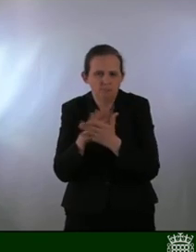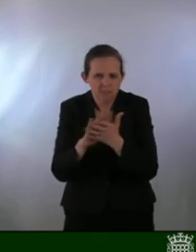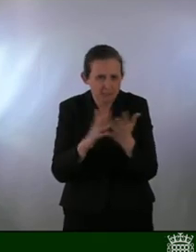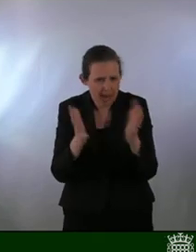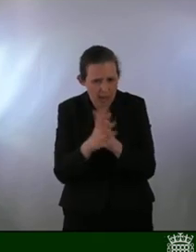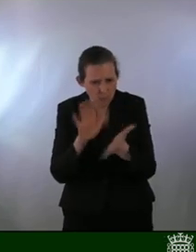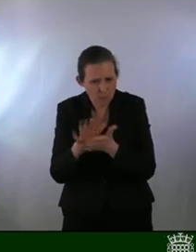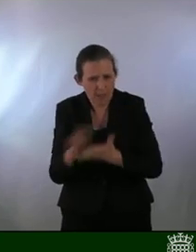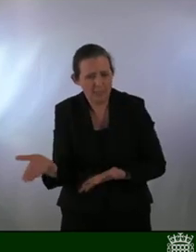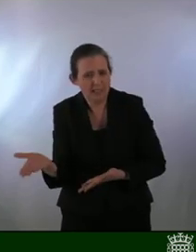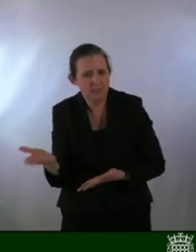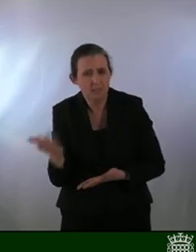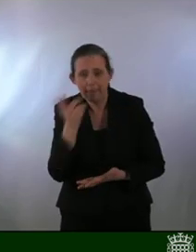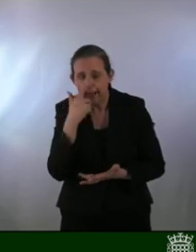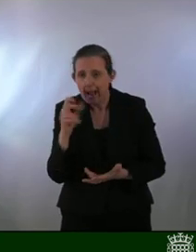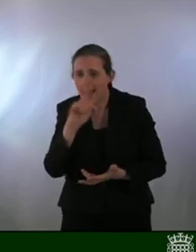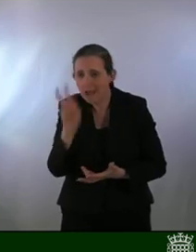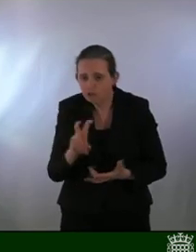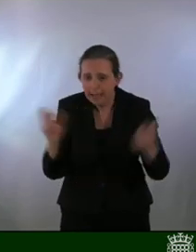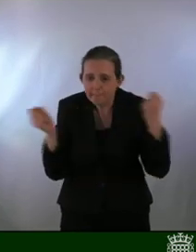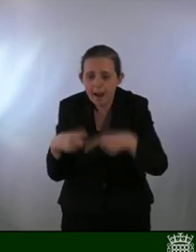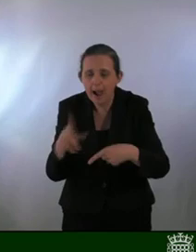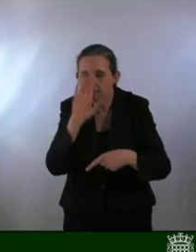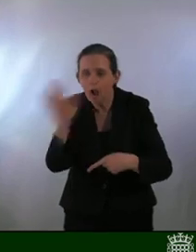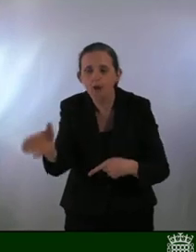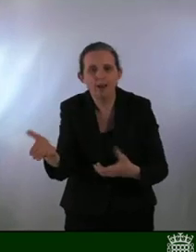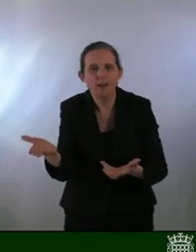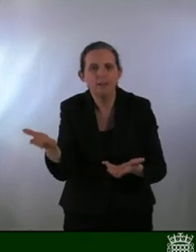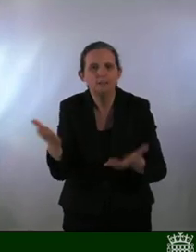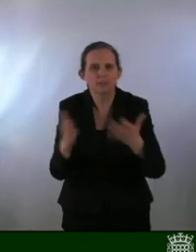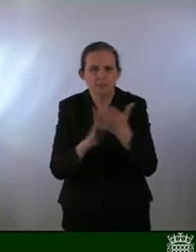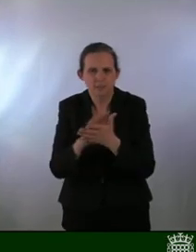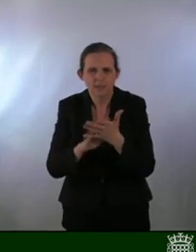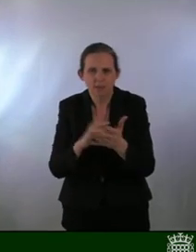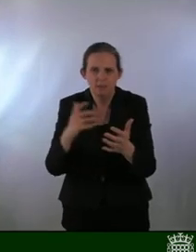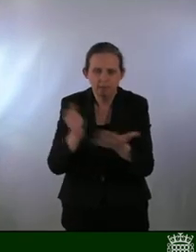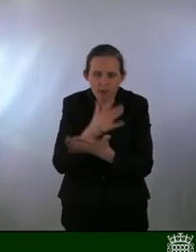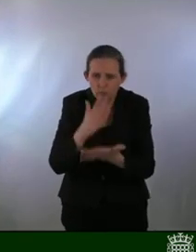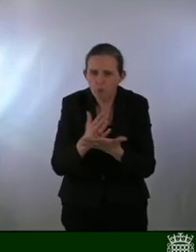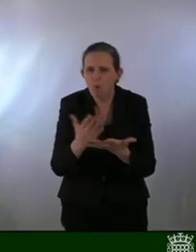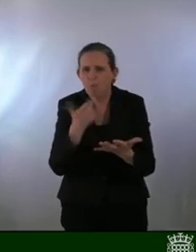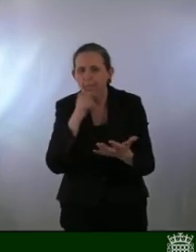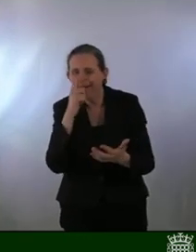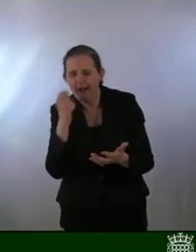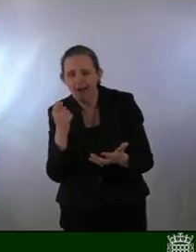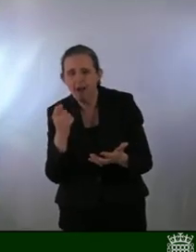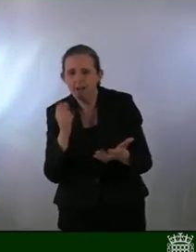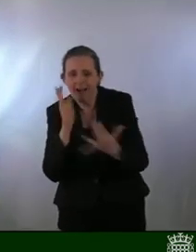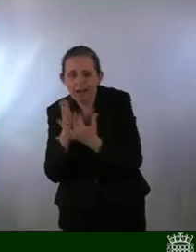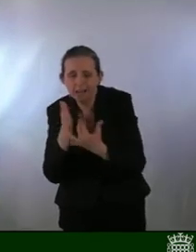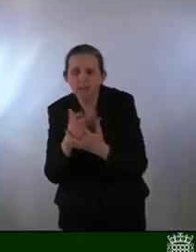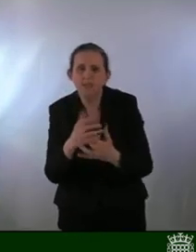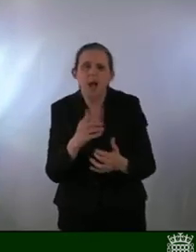electronically, that they're transmitted directly to pharmacies, and relax restrictions on the supply of medicines, for example, so people get a 3-month prescription rather than a month?